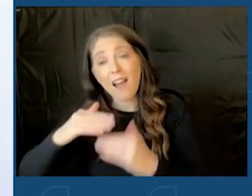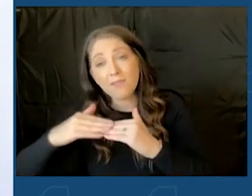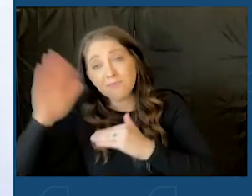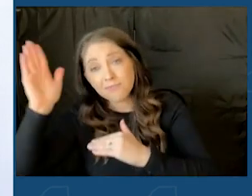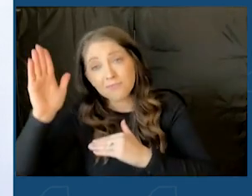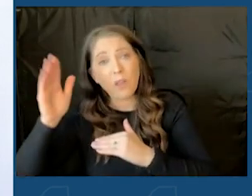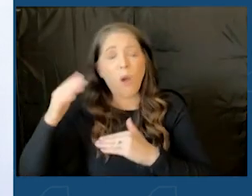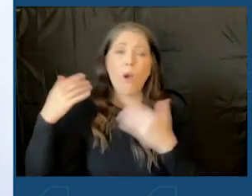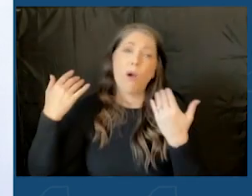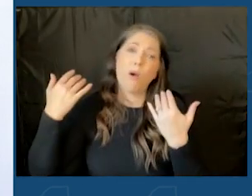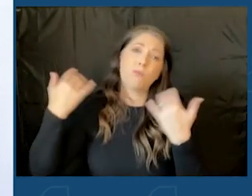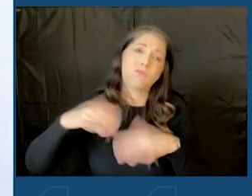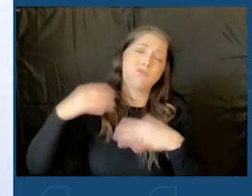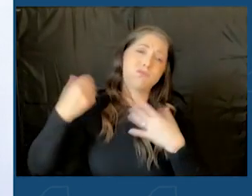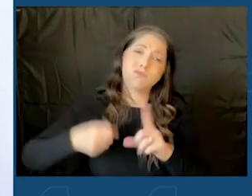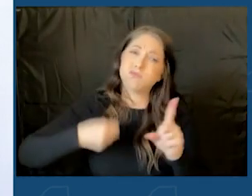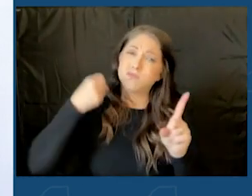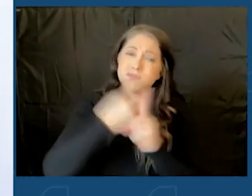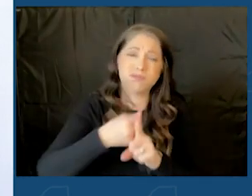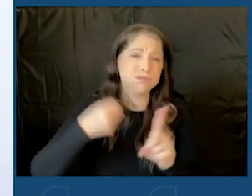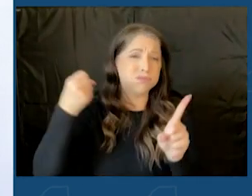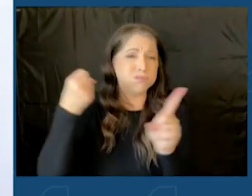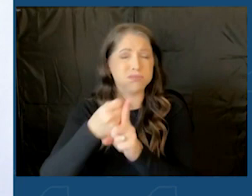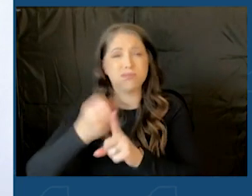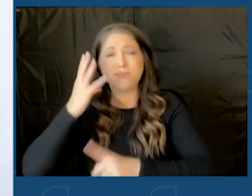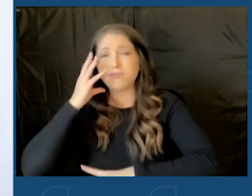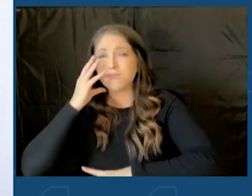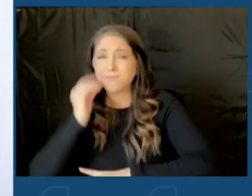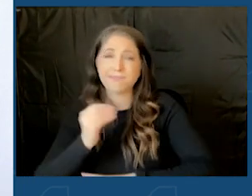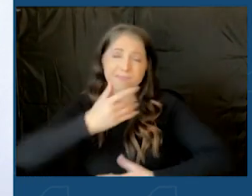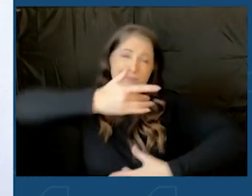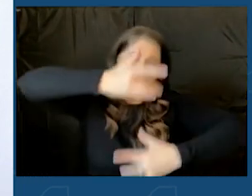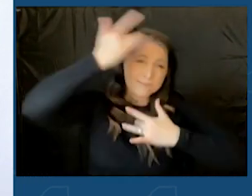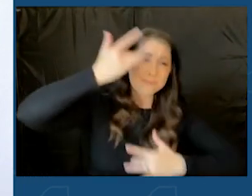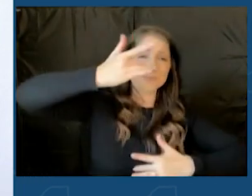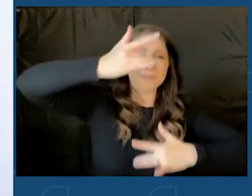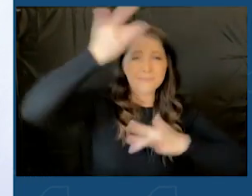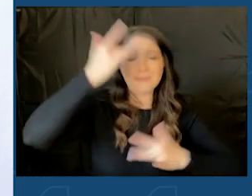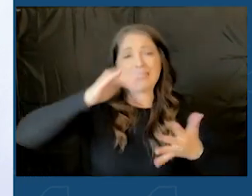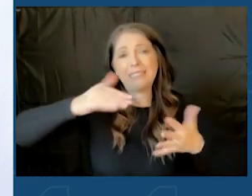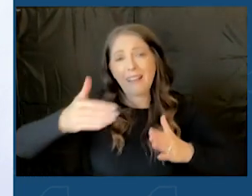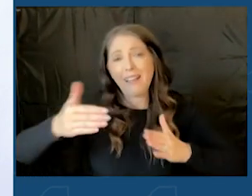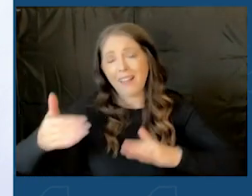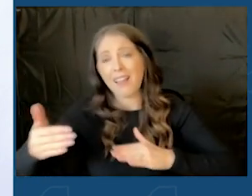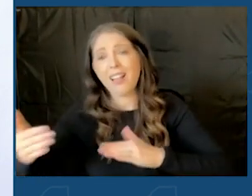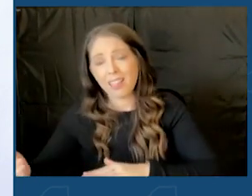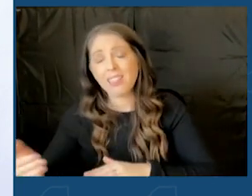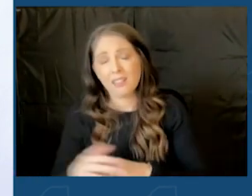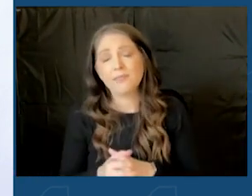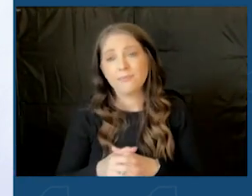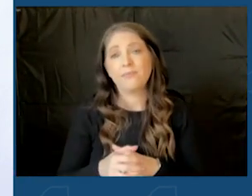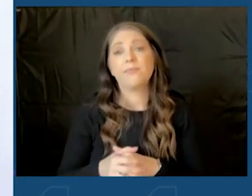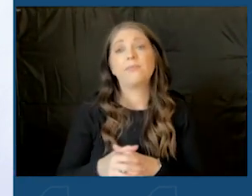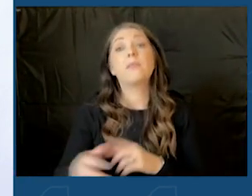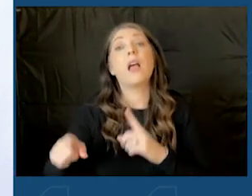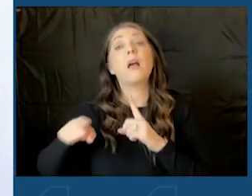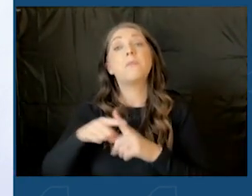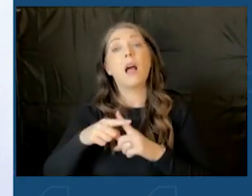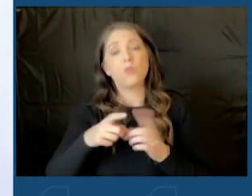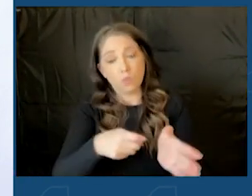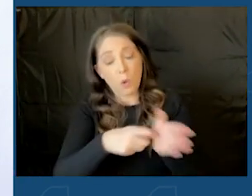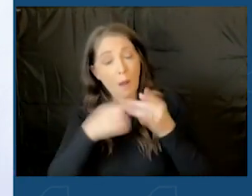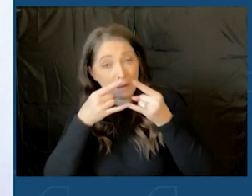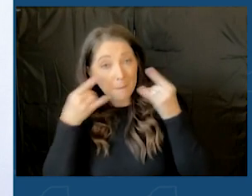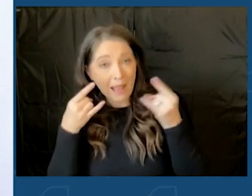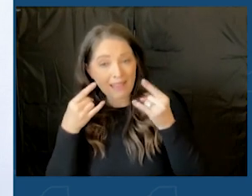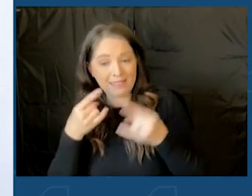of severe illness and mortality during this. We also are requiring masks in adult care facilities, but in other